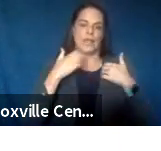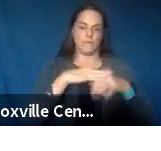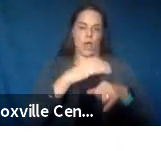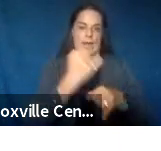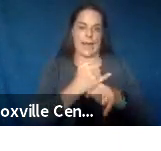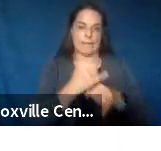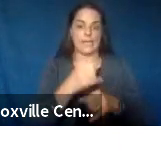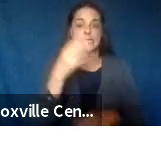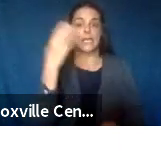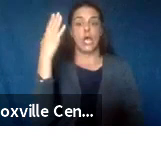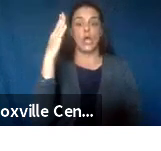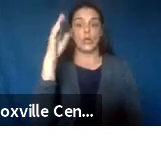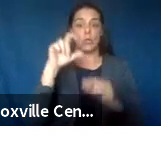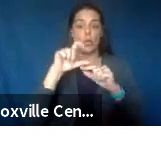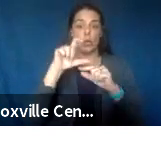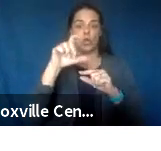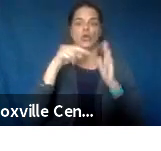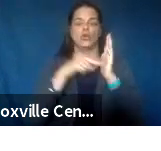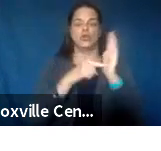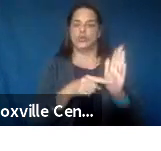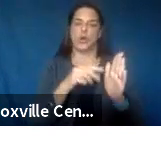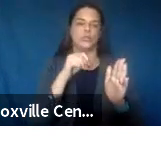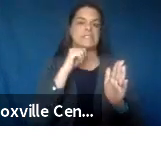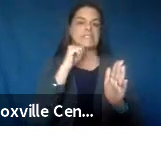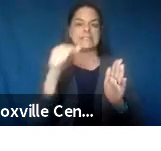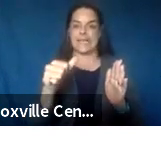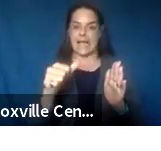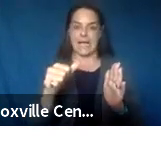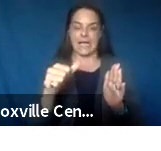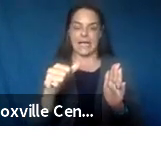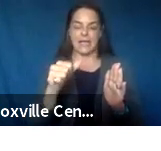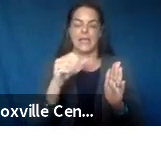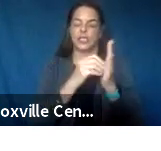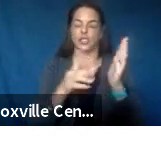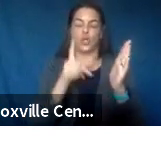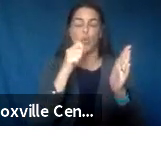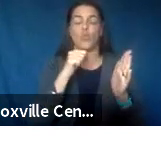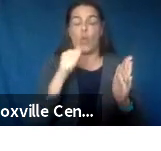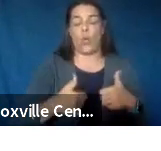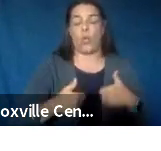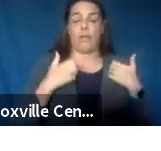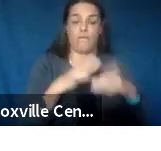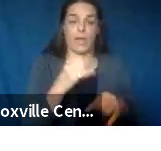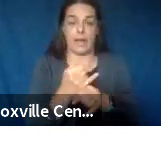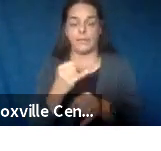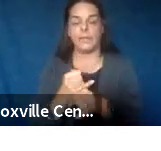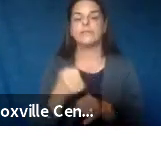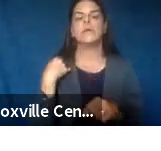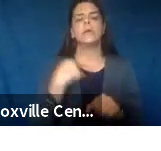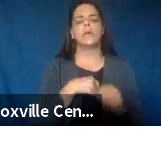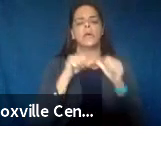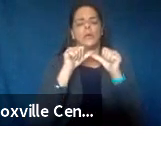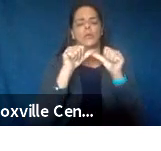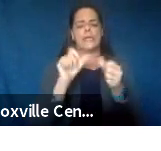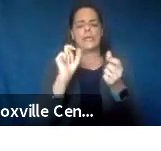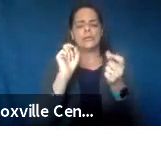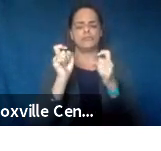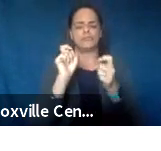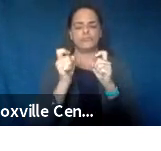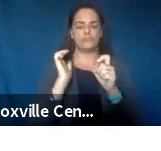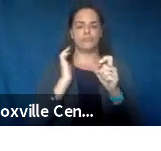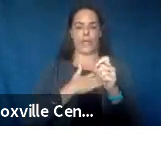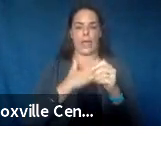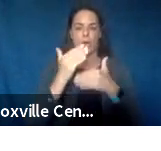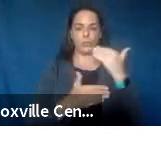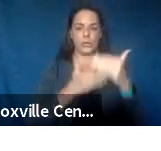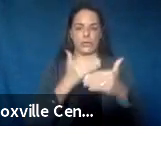blue shows those non-residential students. We continue to adapt our procedures and processes